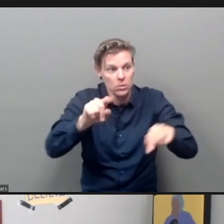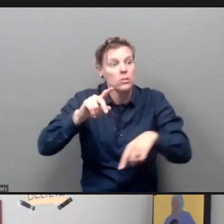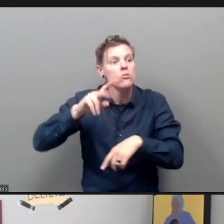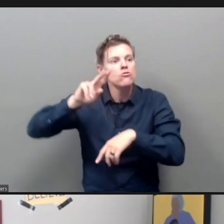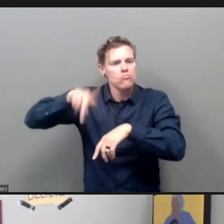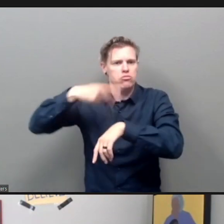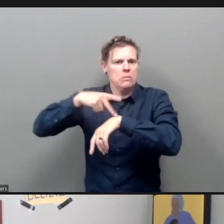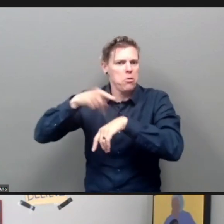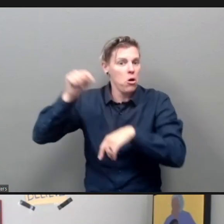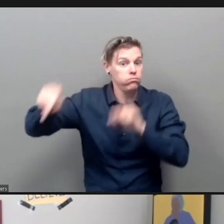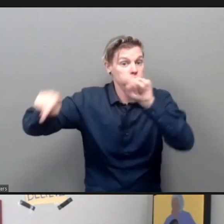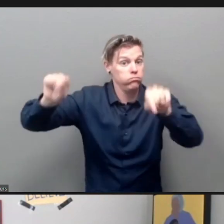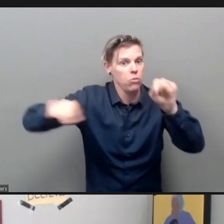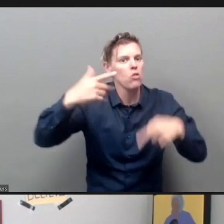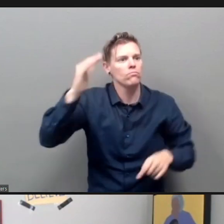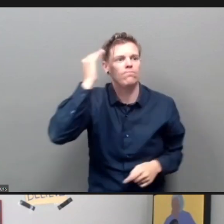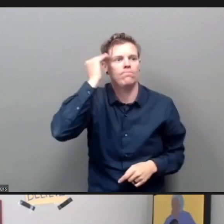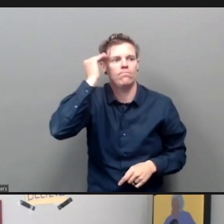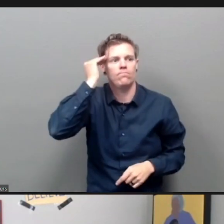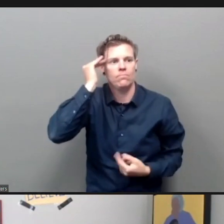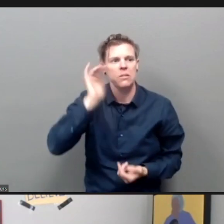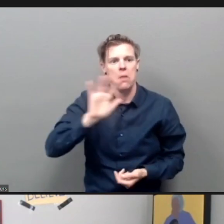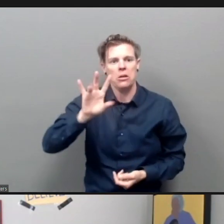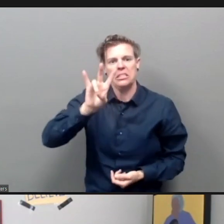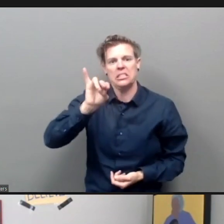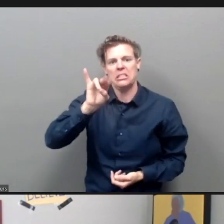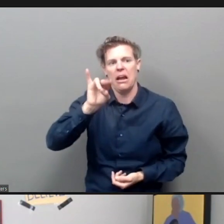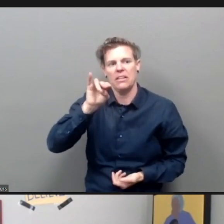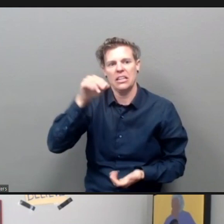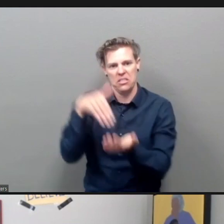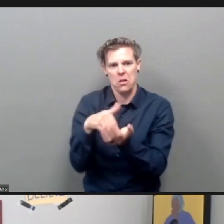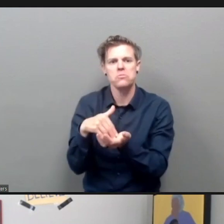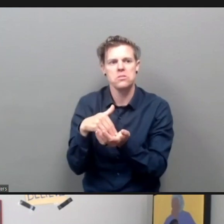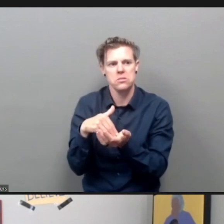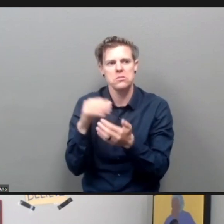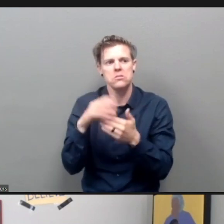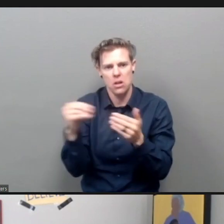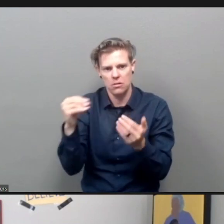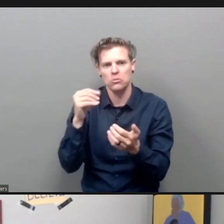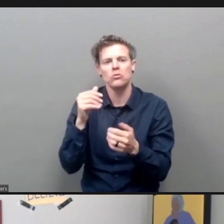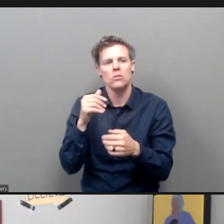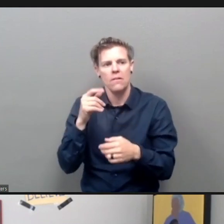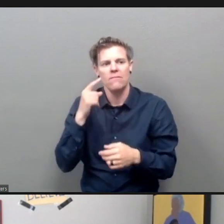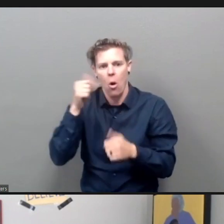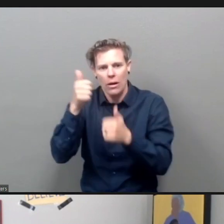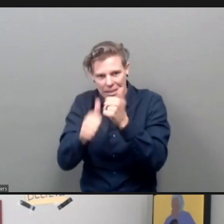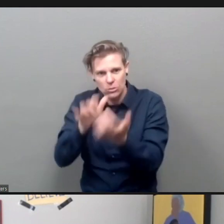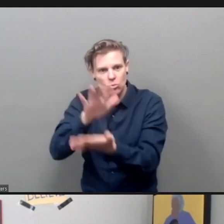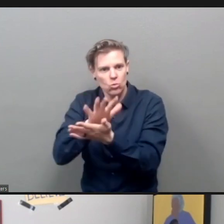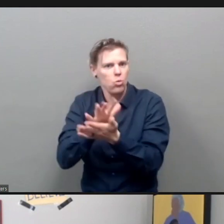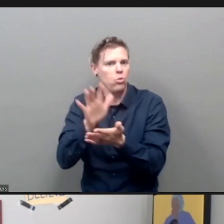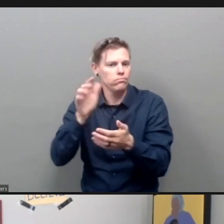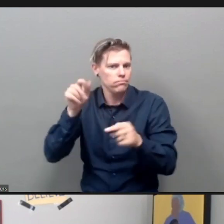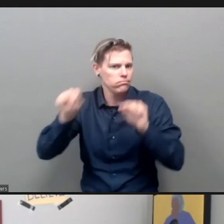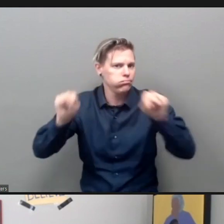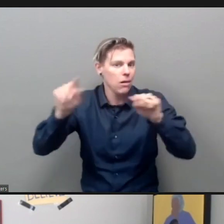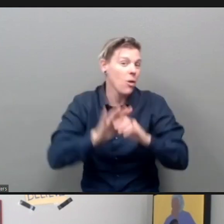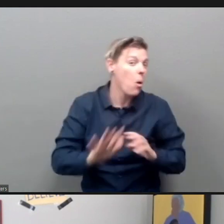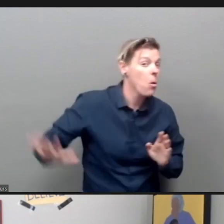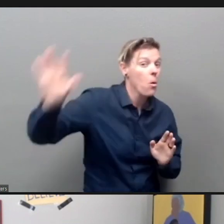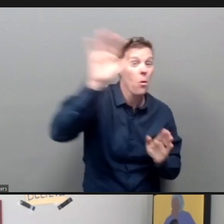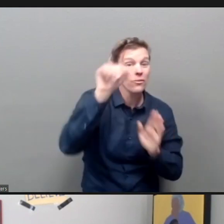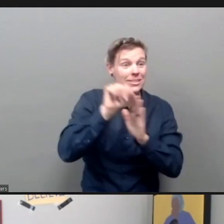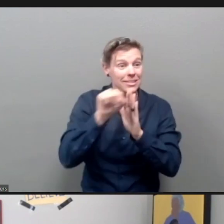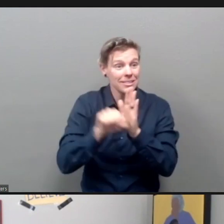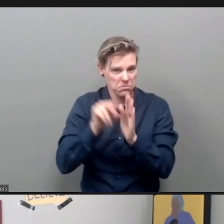allocation of $70,000. And so every school in New Mexico, no matter how large or small, you at least get enough money to hire